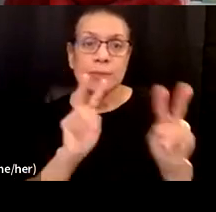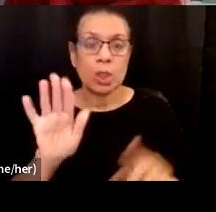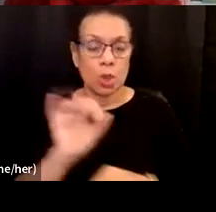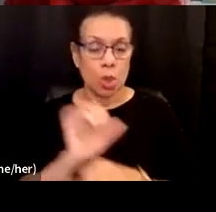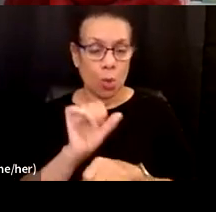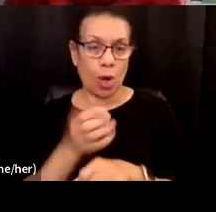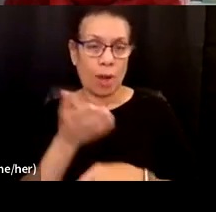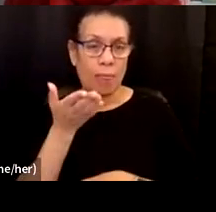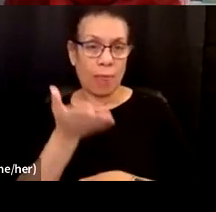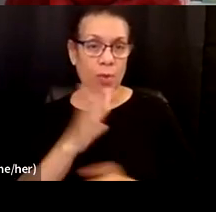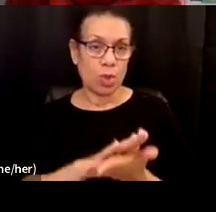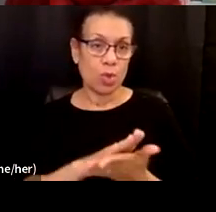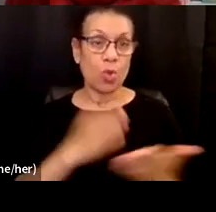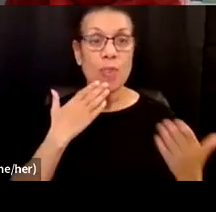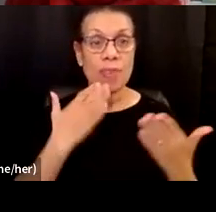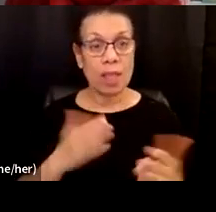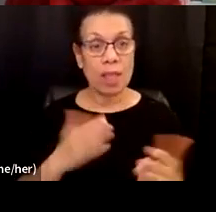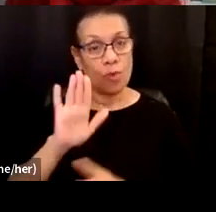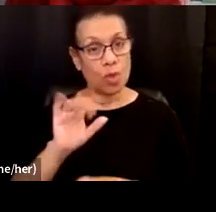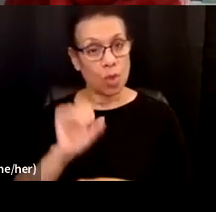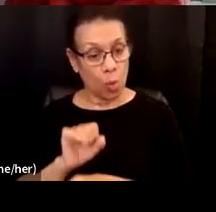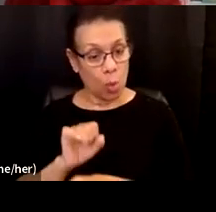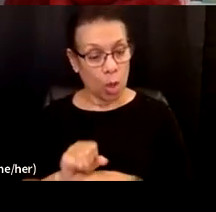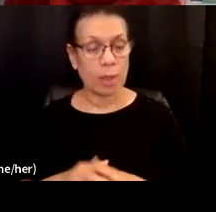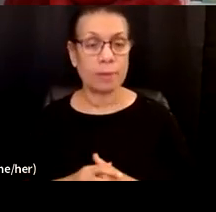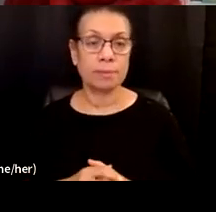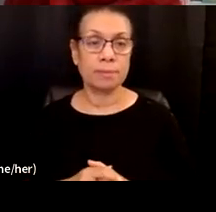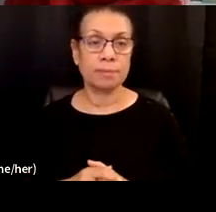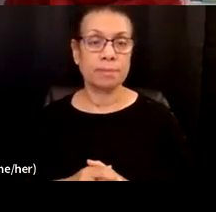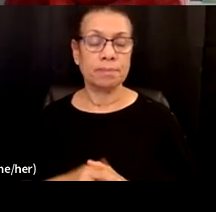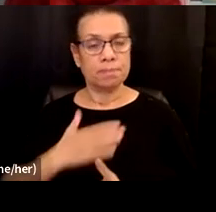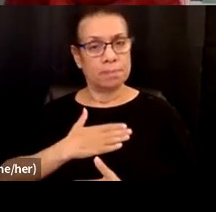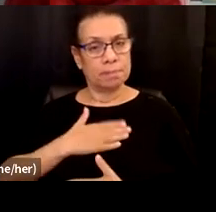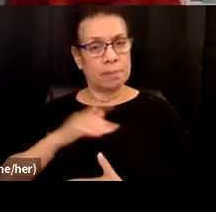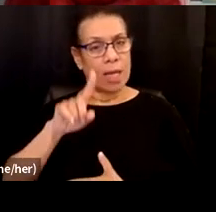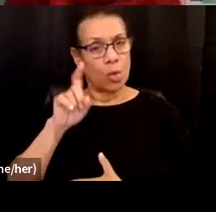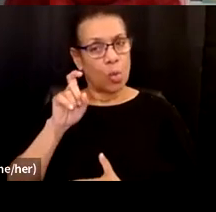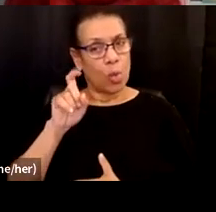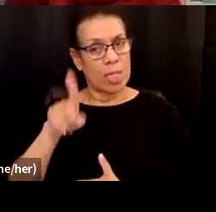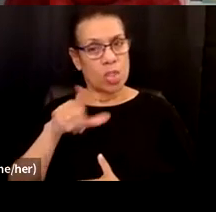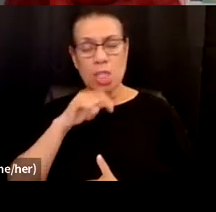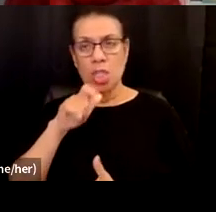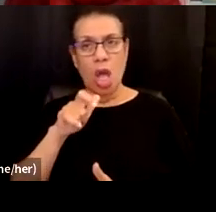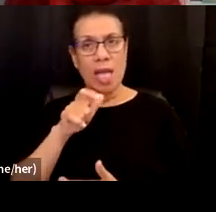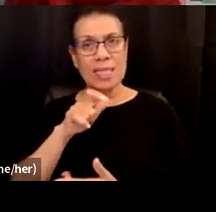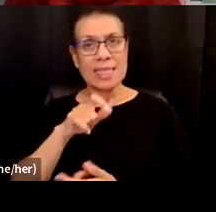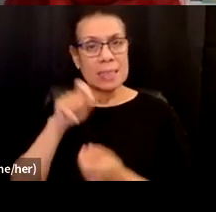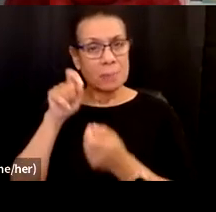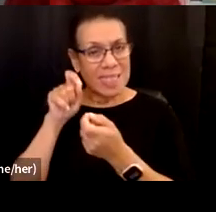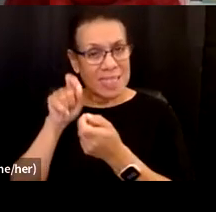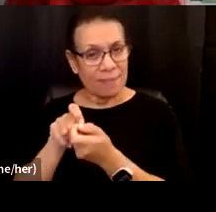ground so thank you again for the work that you're doing my questions are not specifically related